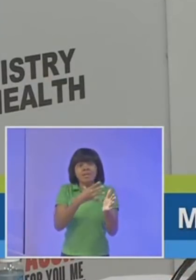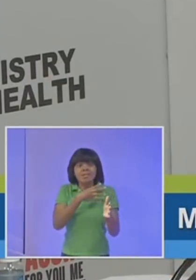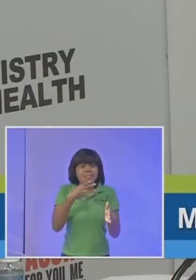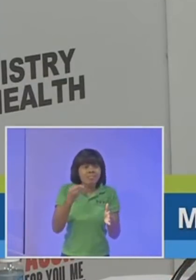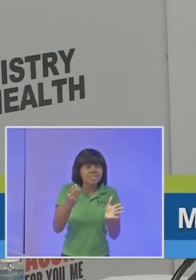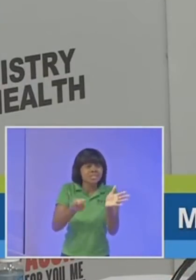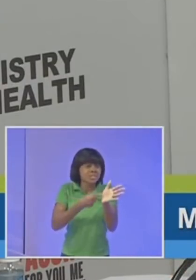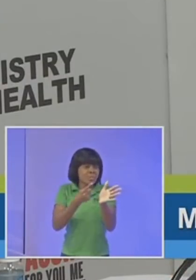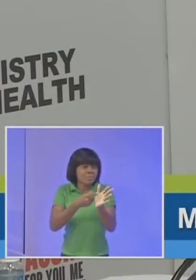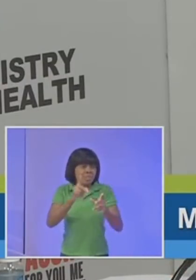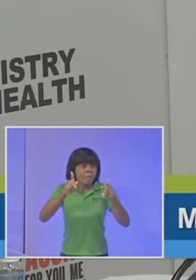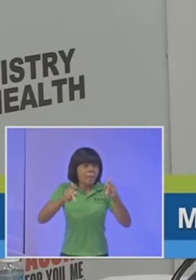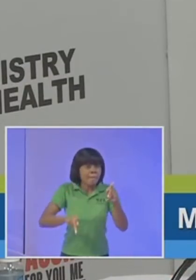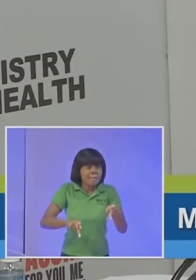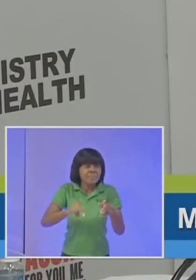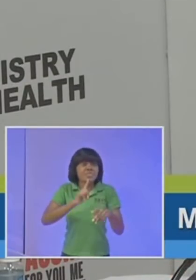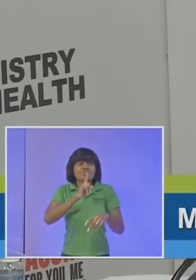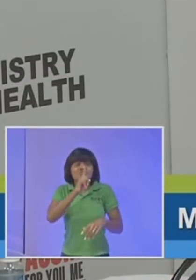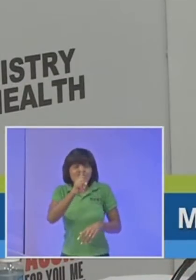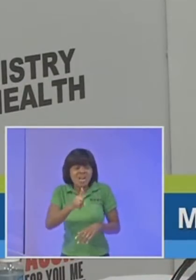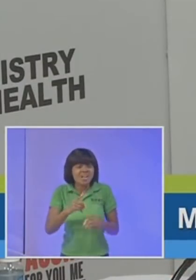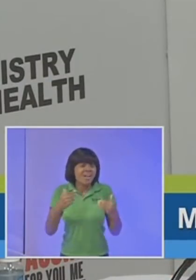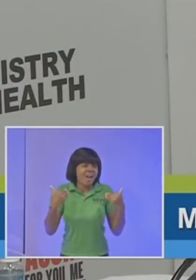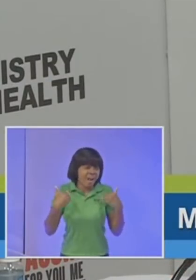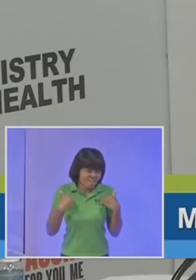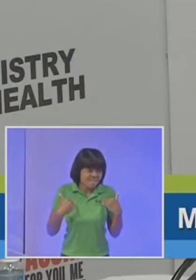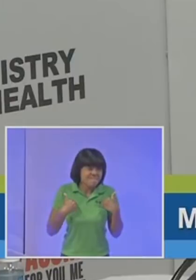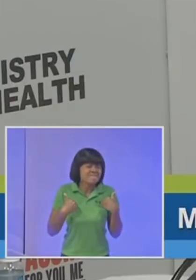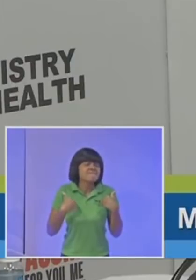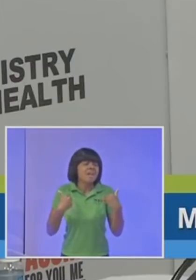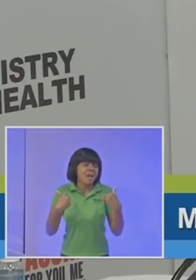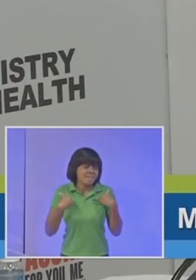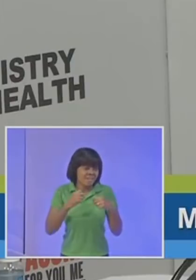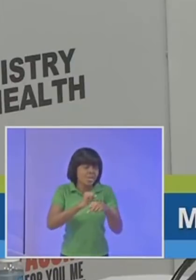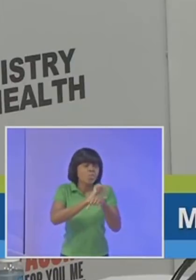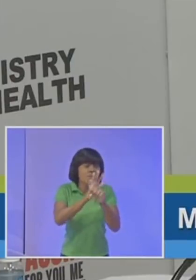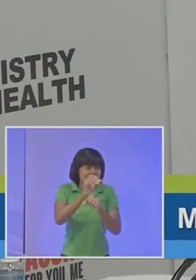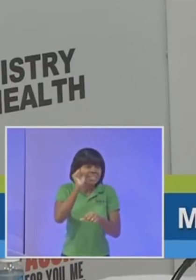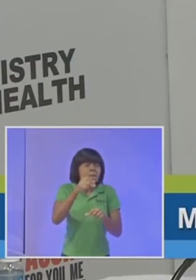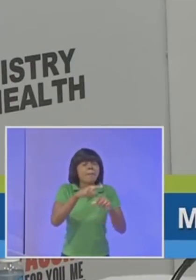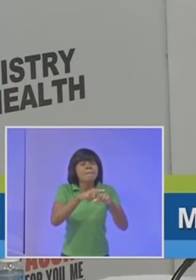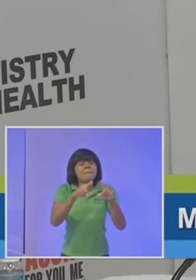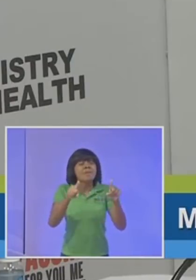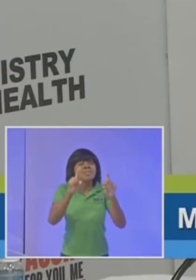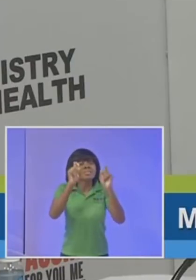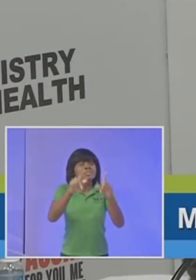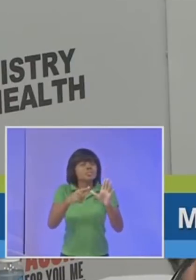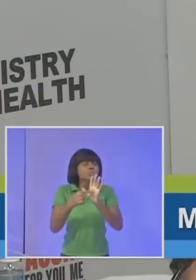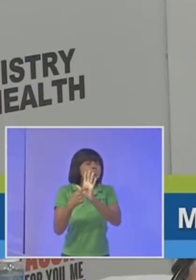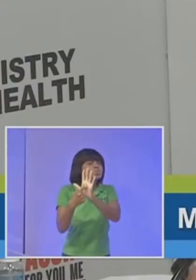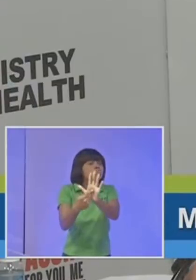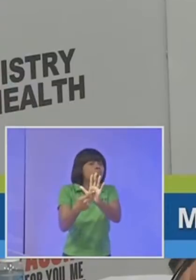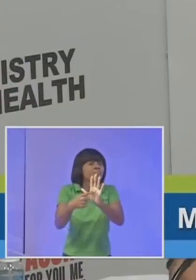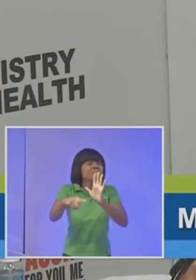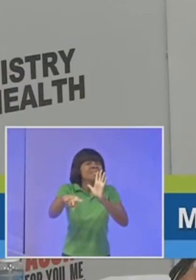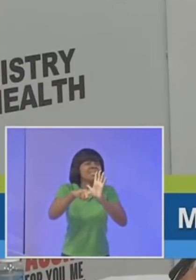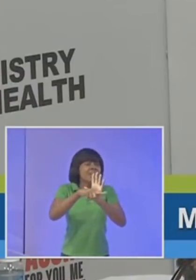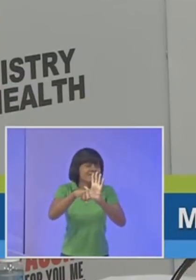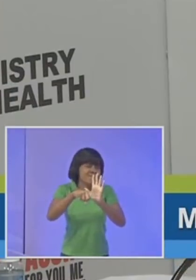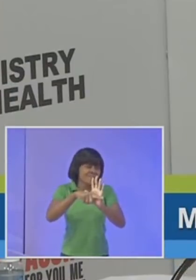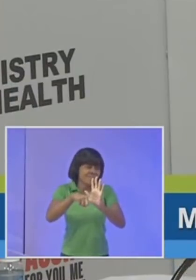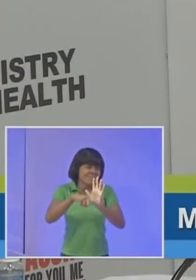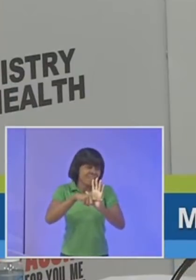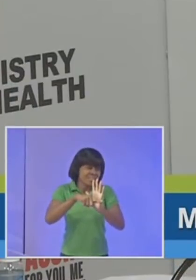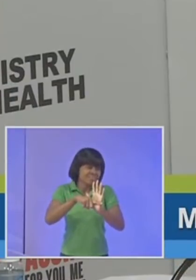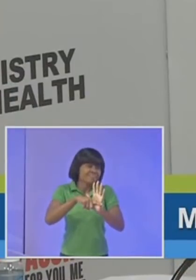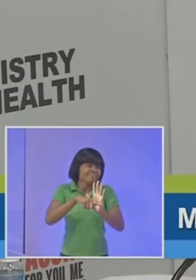test. So it's a gauge of how well a test can actually pick up what is actually there in the person. So a positive person being able to be picked up as